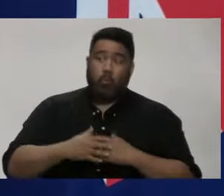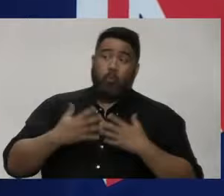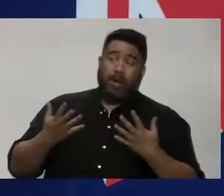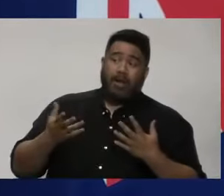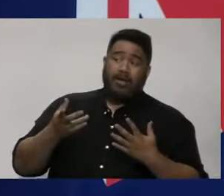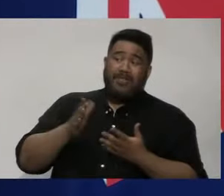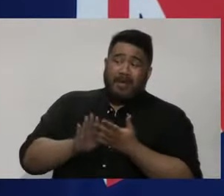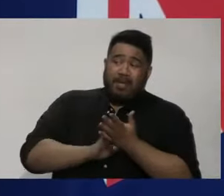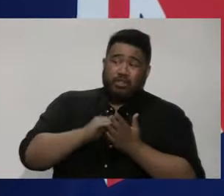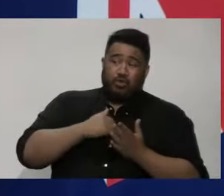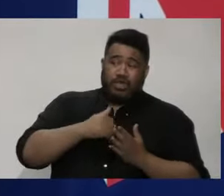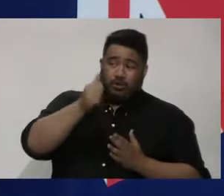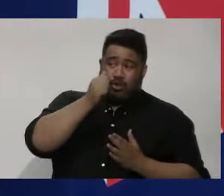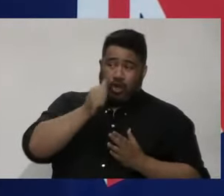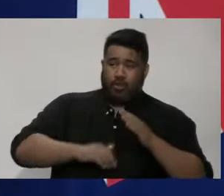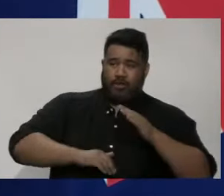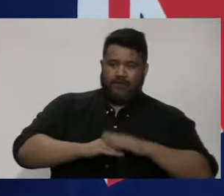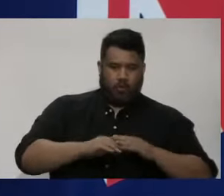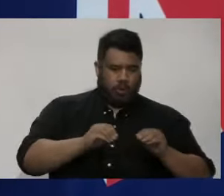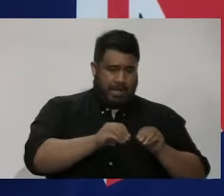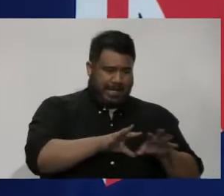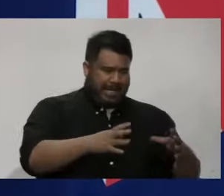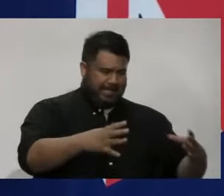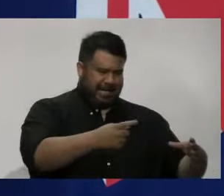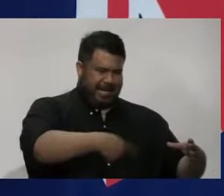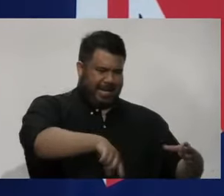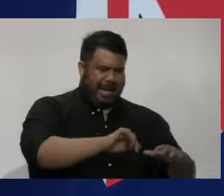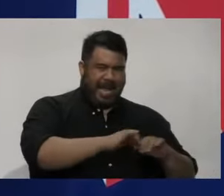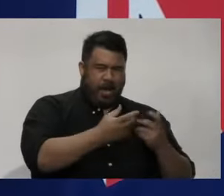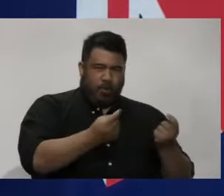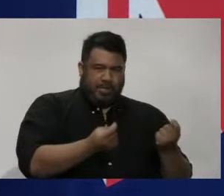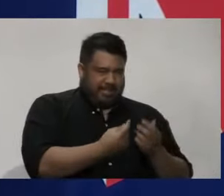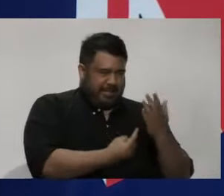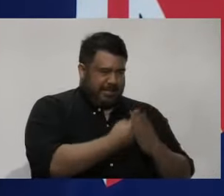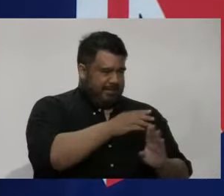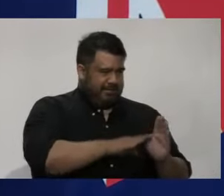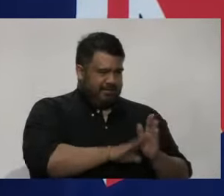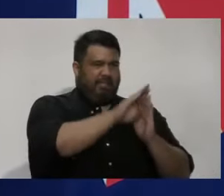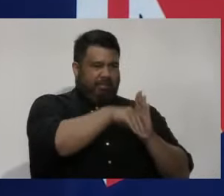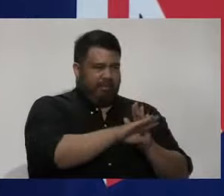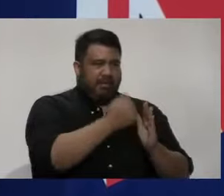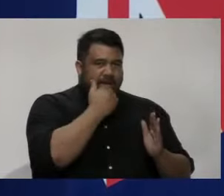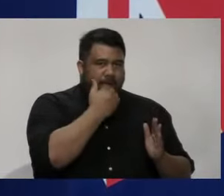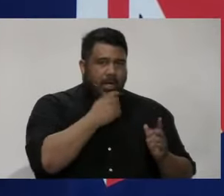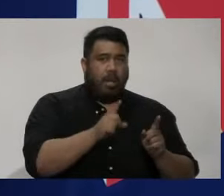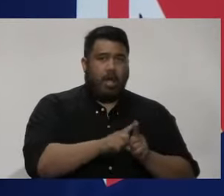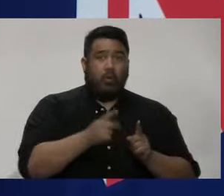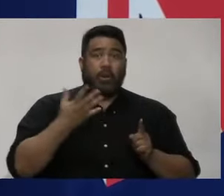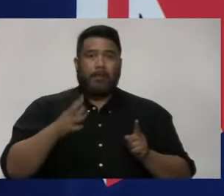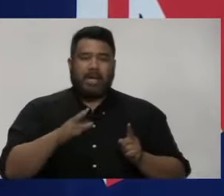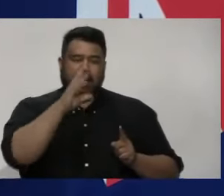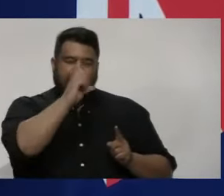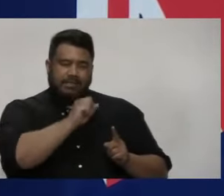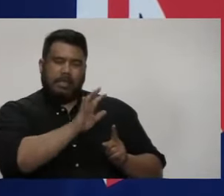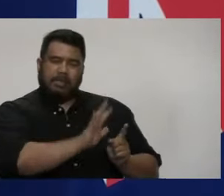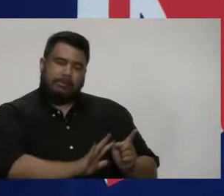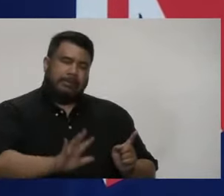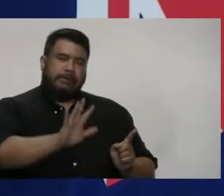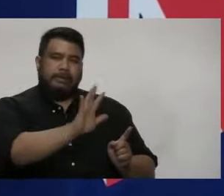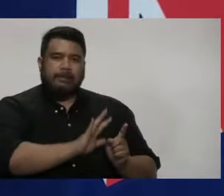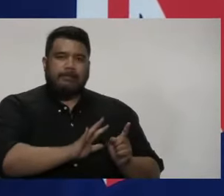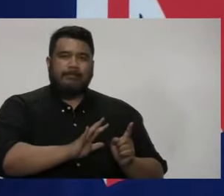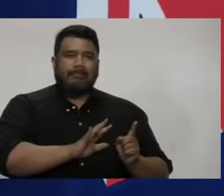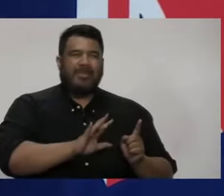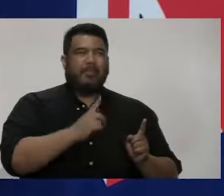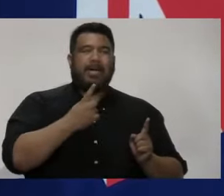of the cluster, and that has been where it's been difficult. Some estimates have been made around the size of these clusters, but